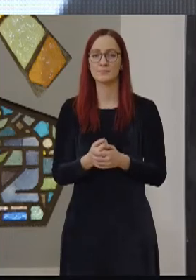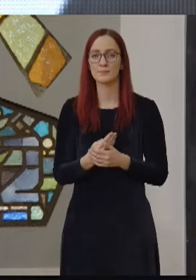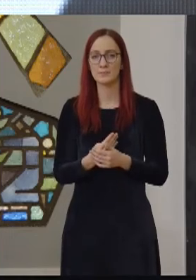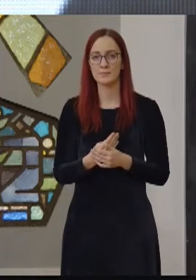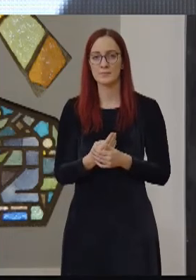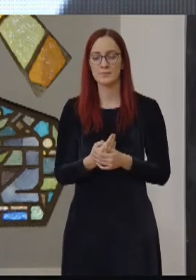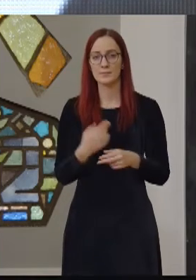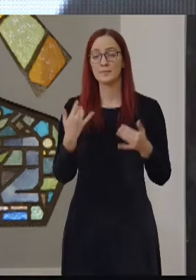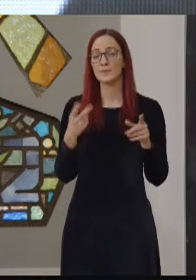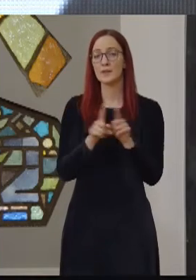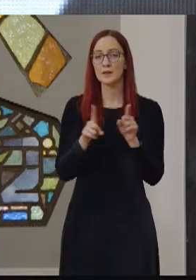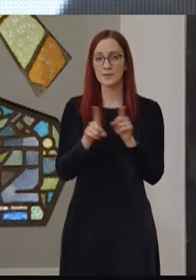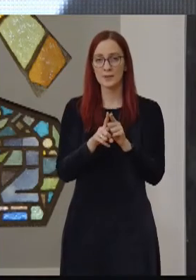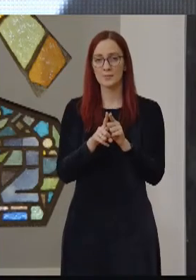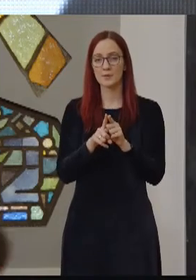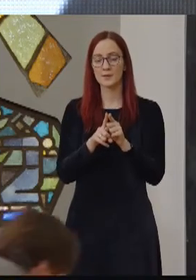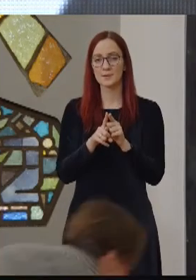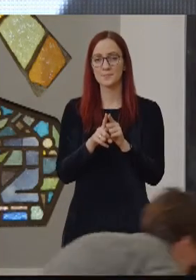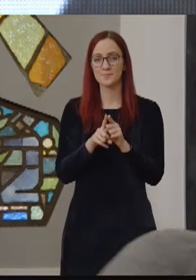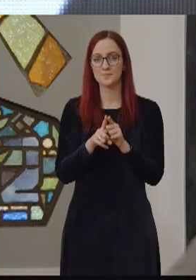and we are ready.